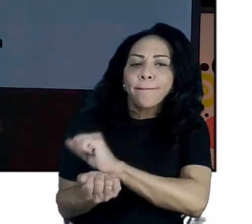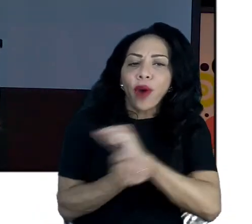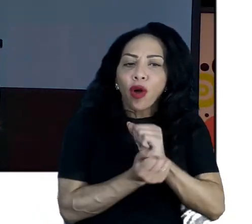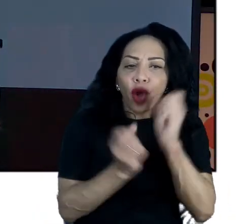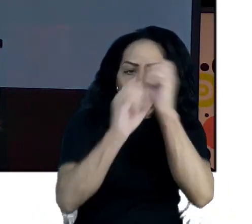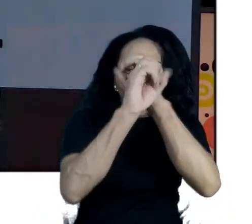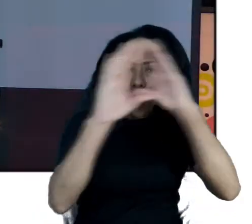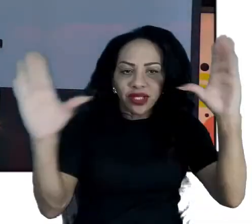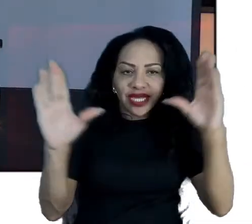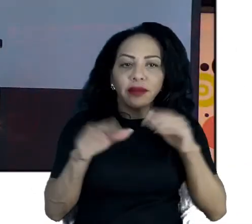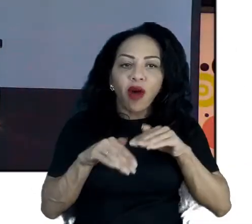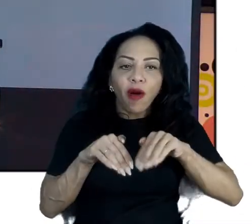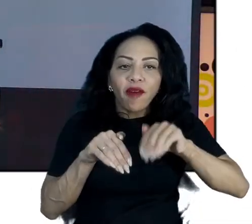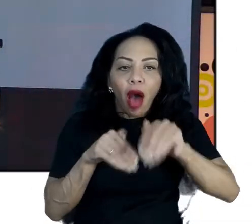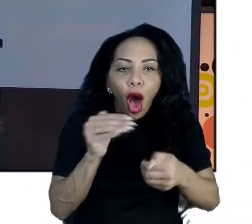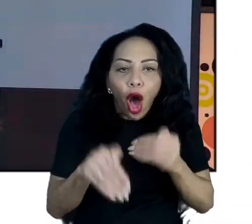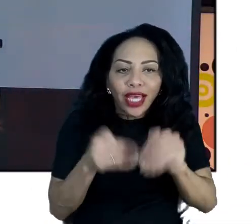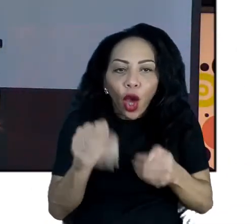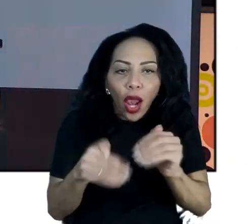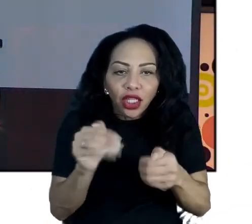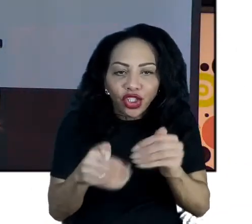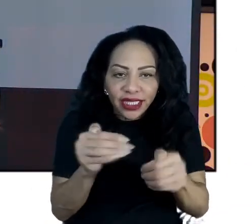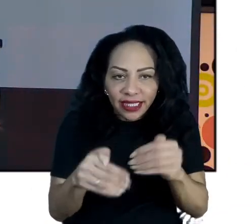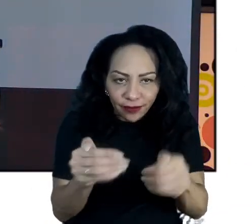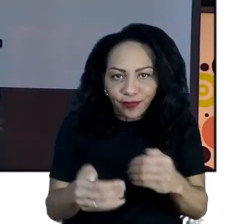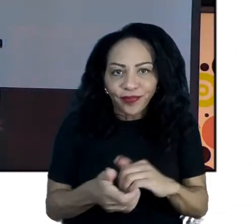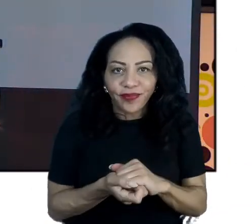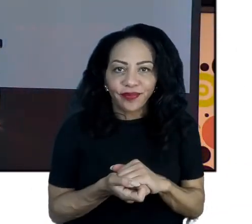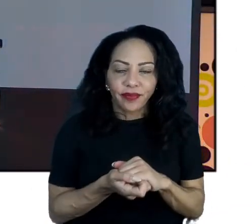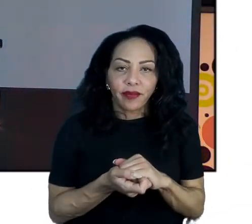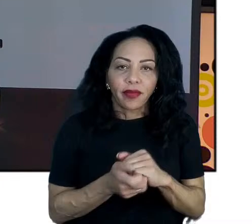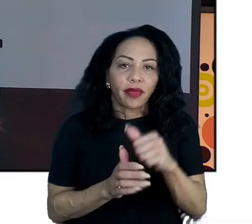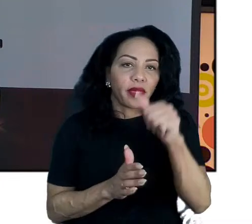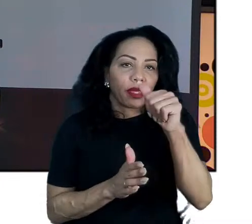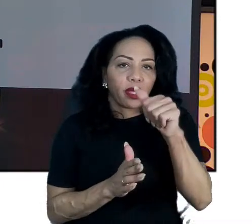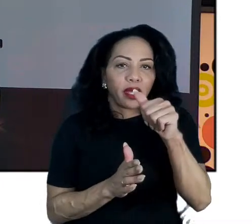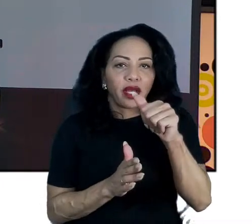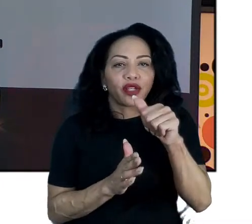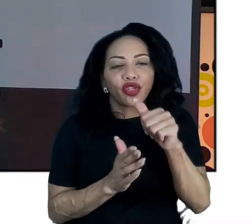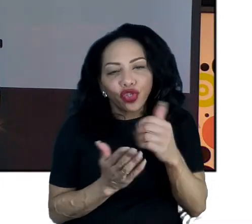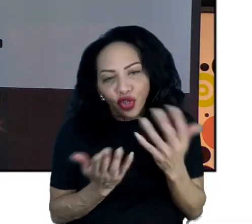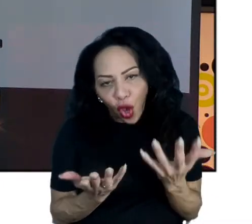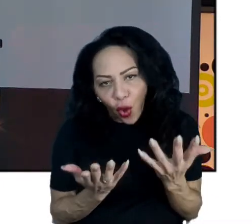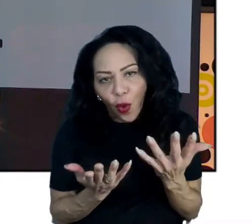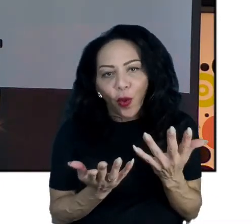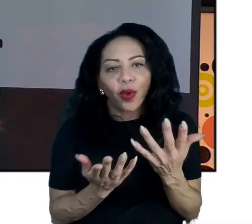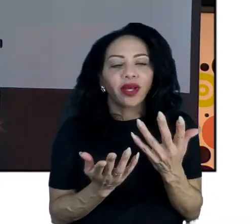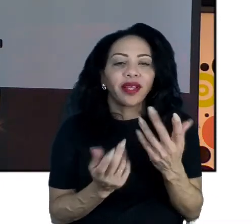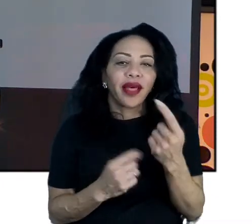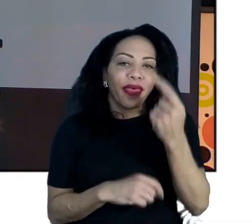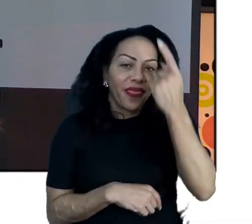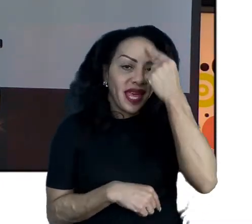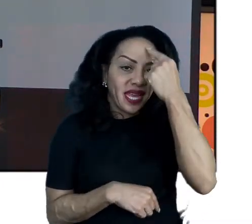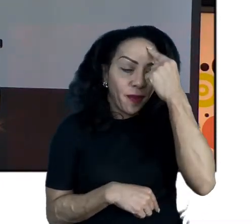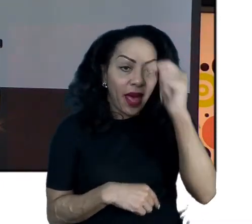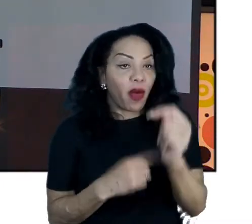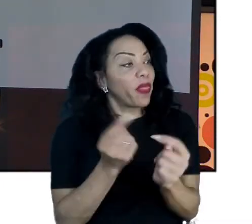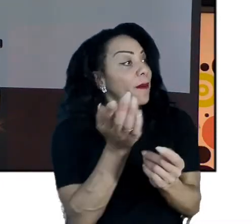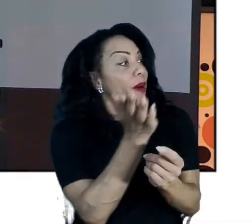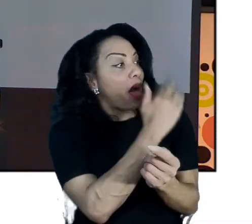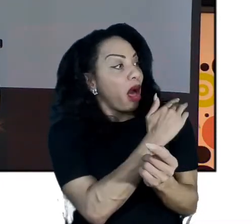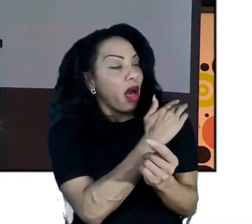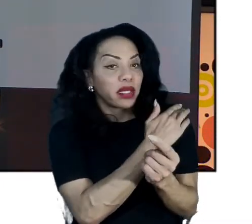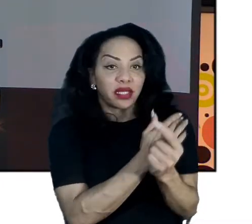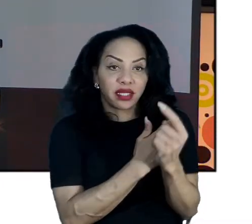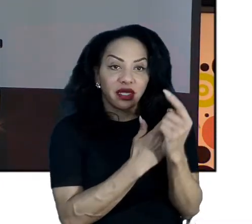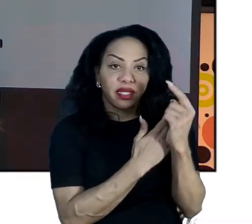to begin with, it's about drawing the recent past and living memory into the present. So that's